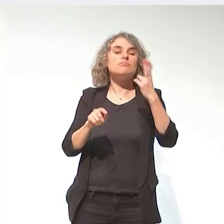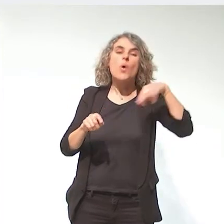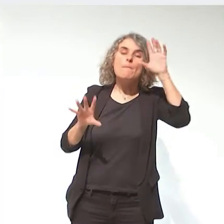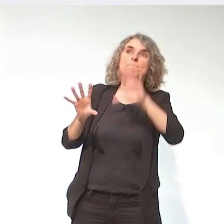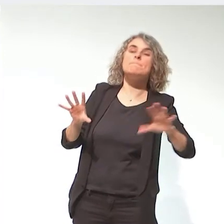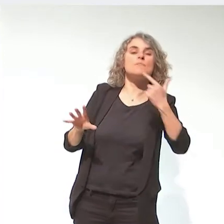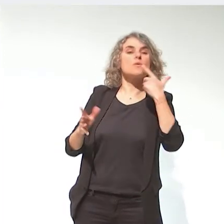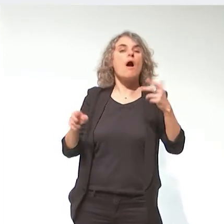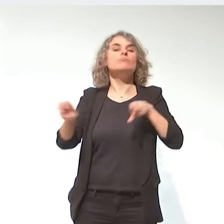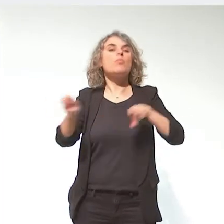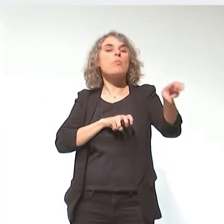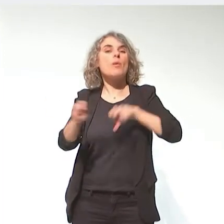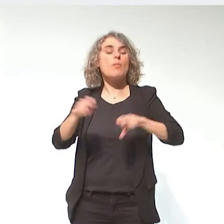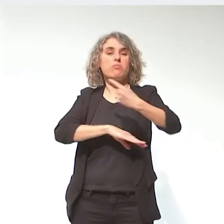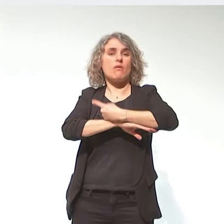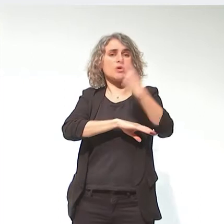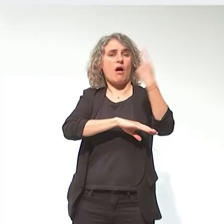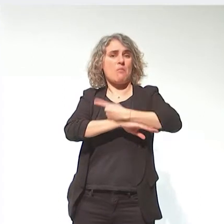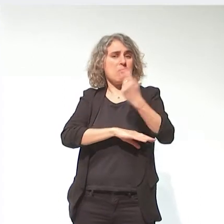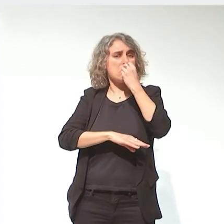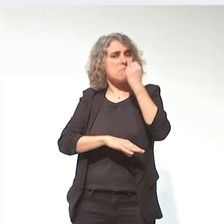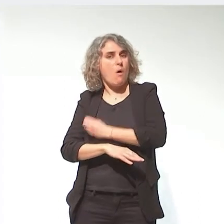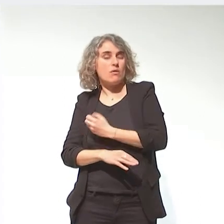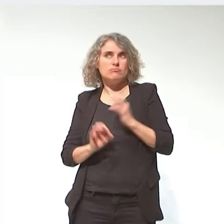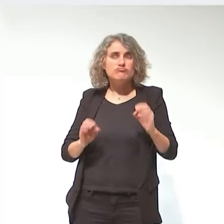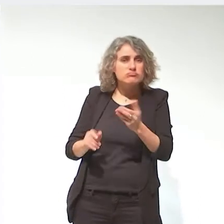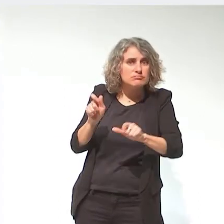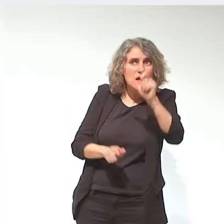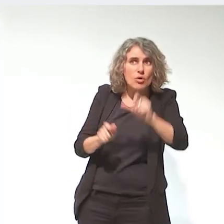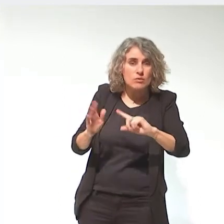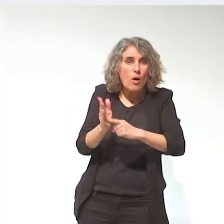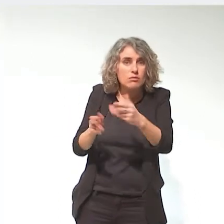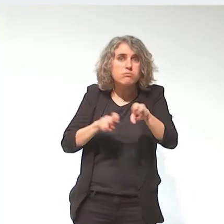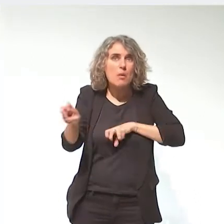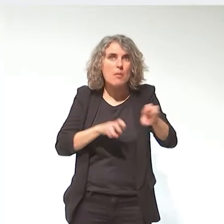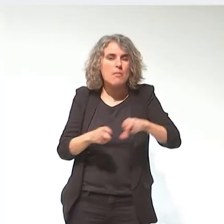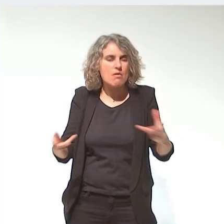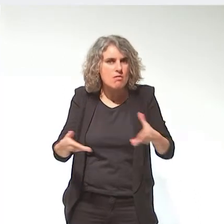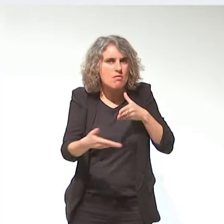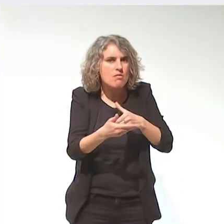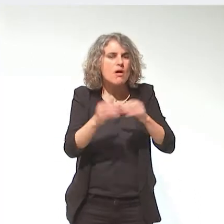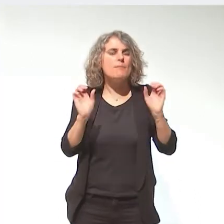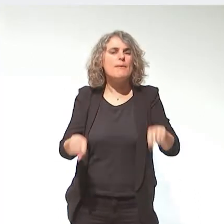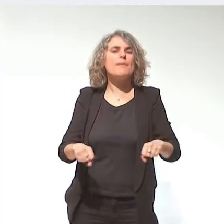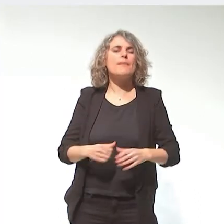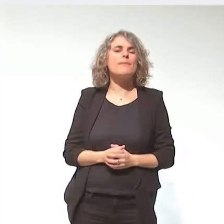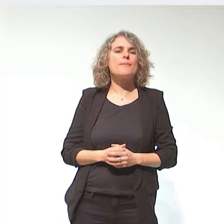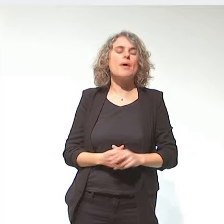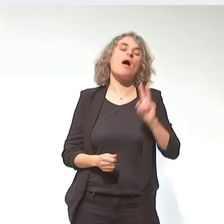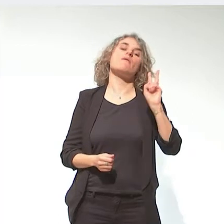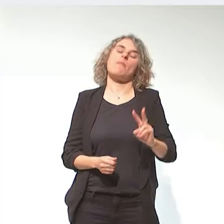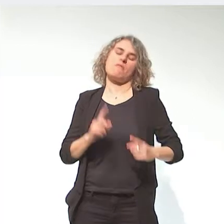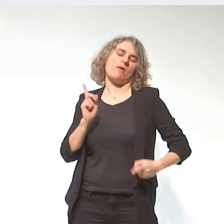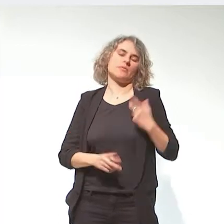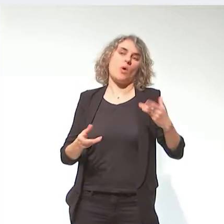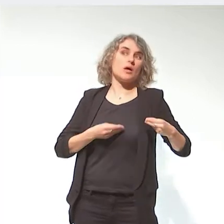barriers when exercising this right. We want to make it easier for persons with